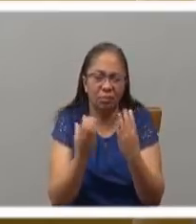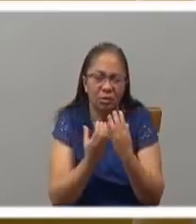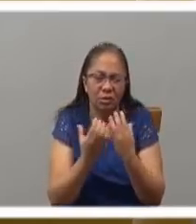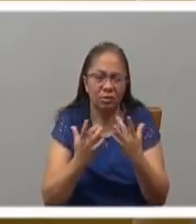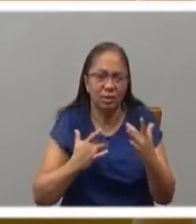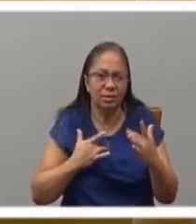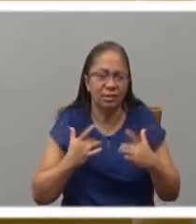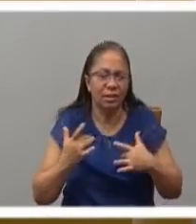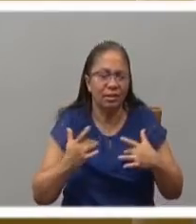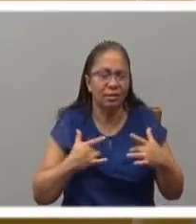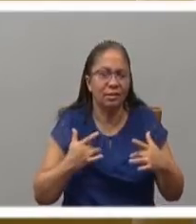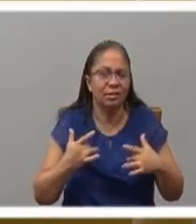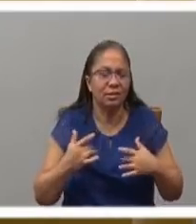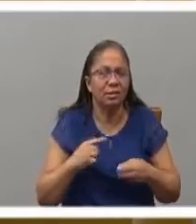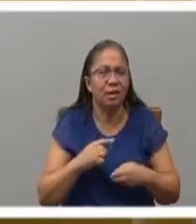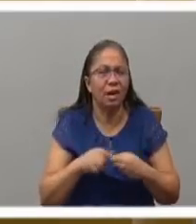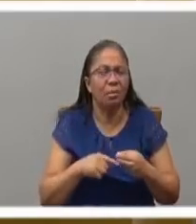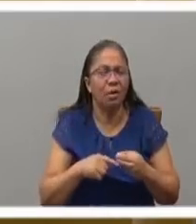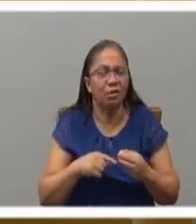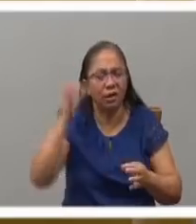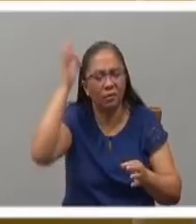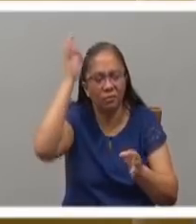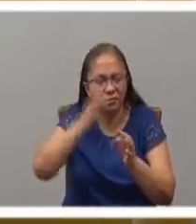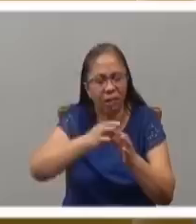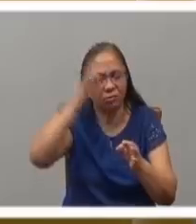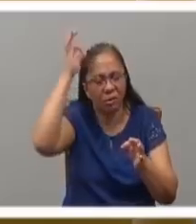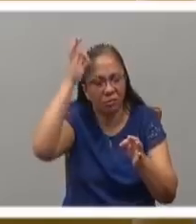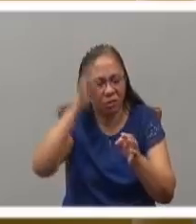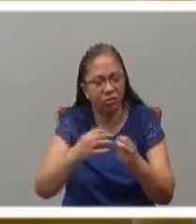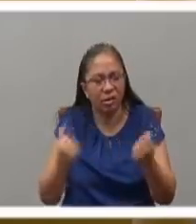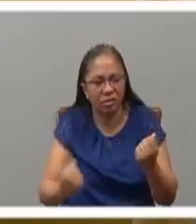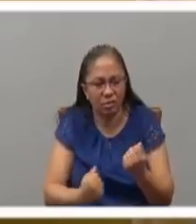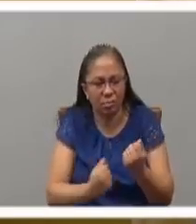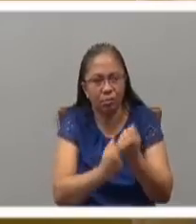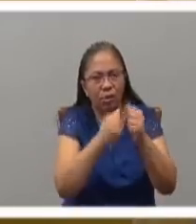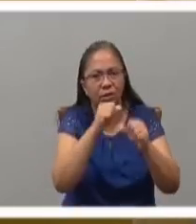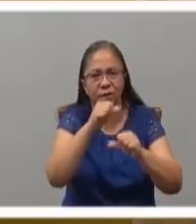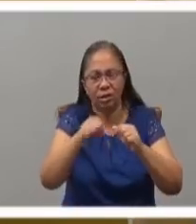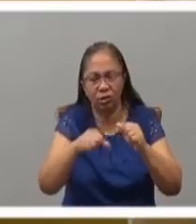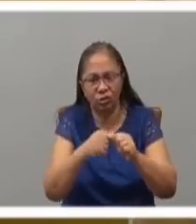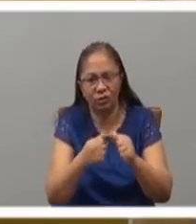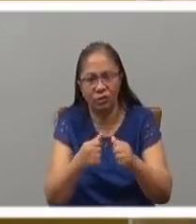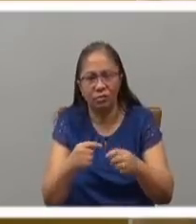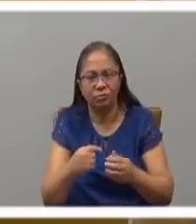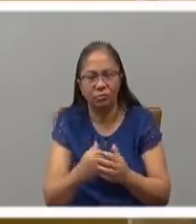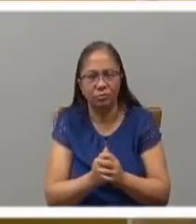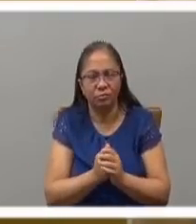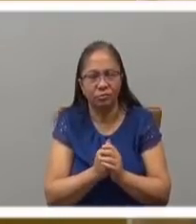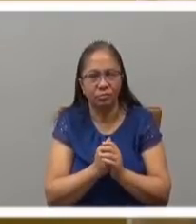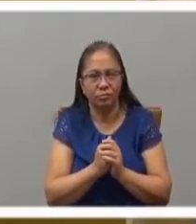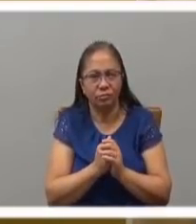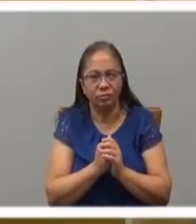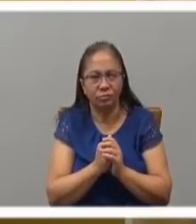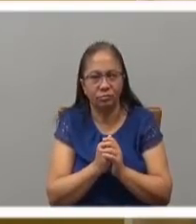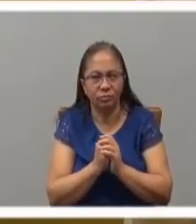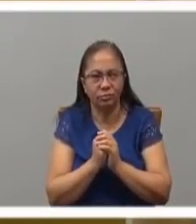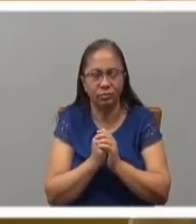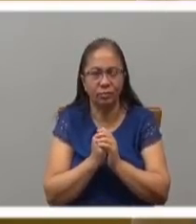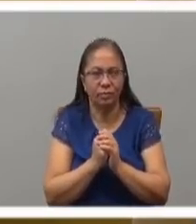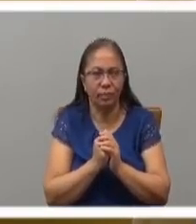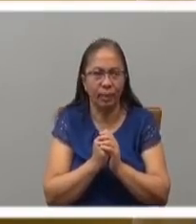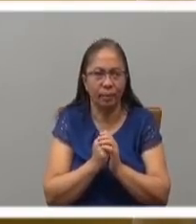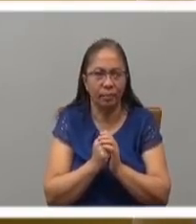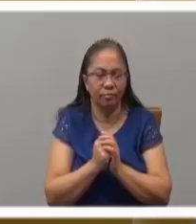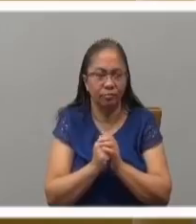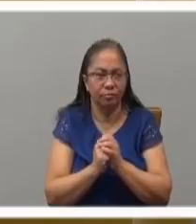concerned about loyalty, about solidarity, about cohesiveness. The need